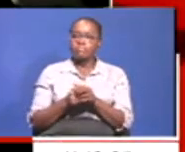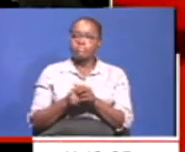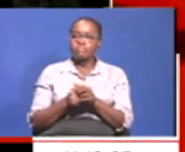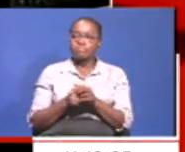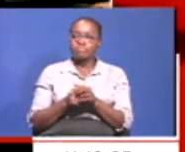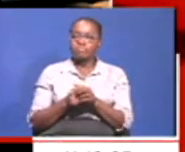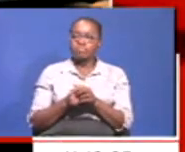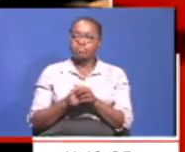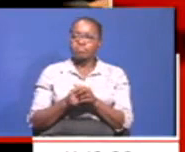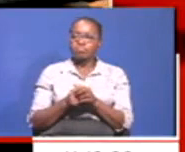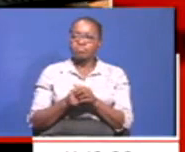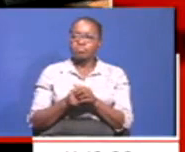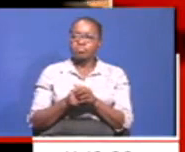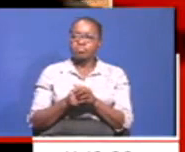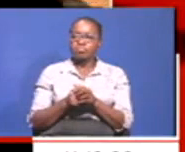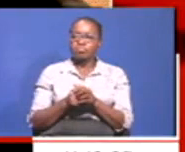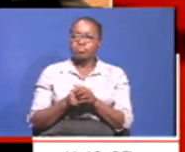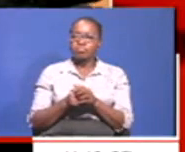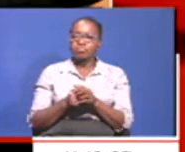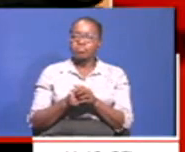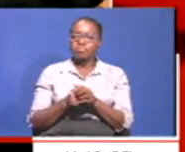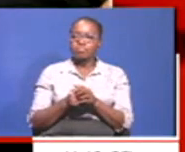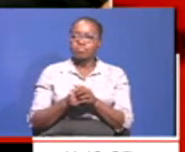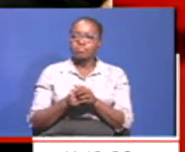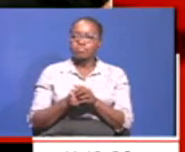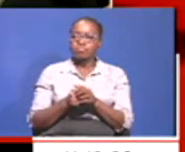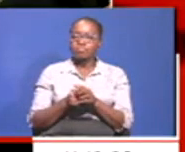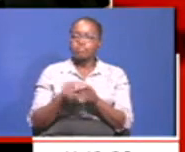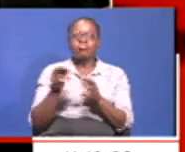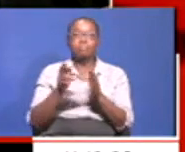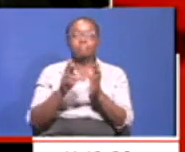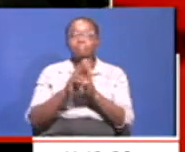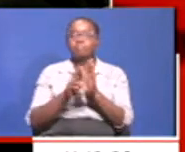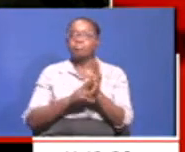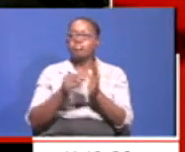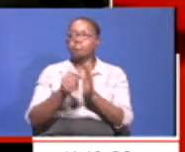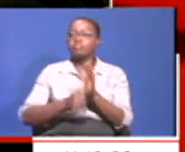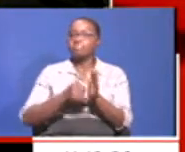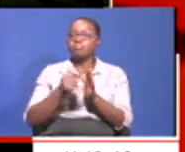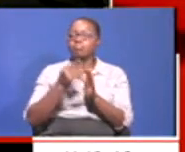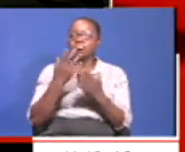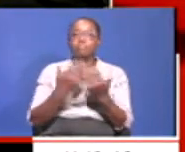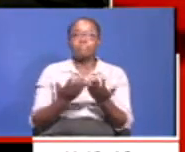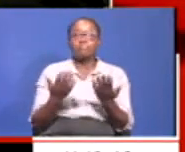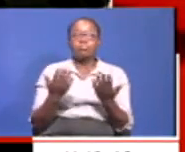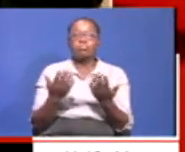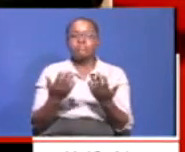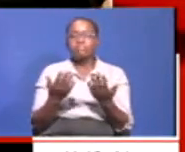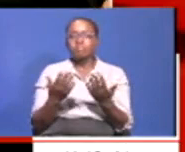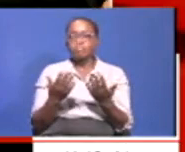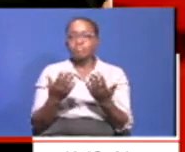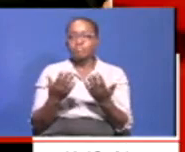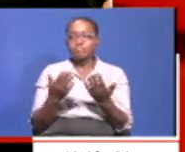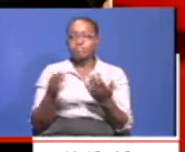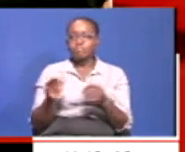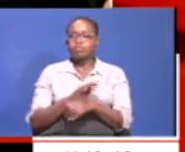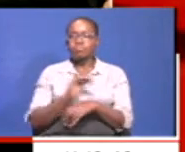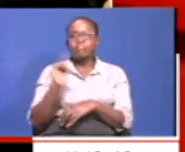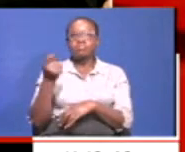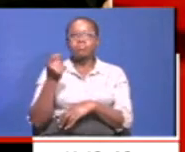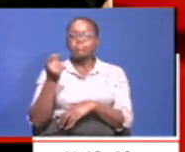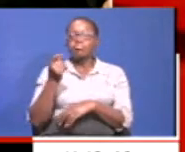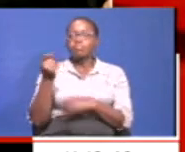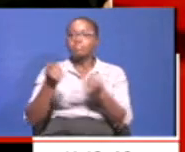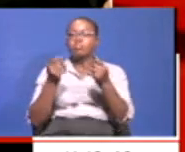Right, and also the regulations for the tires, because that is one of the things that for most Kenyan drivers at the